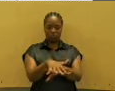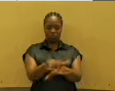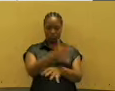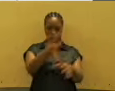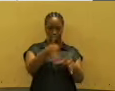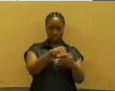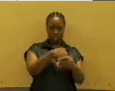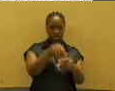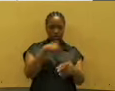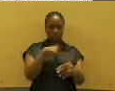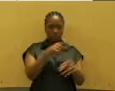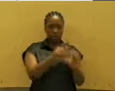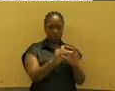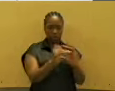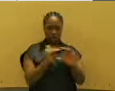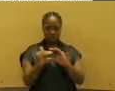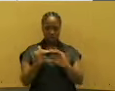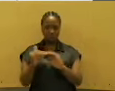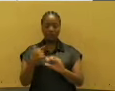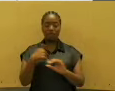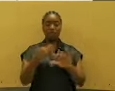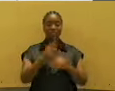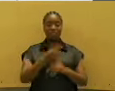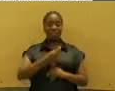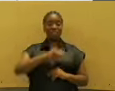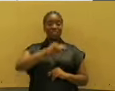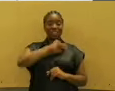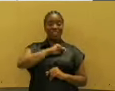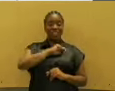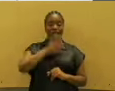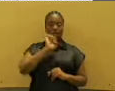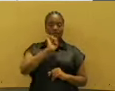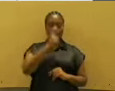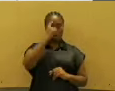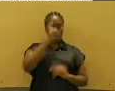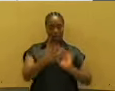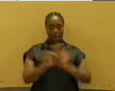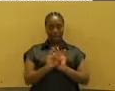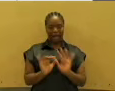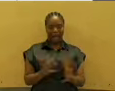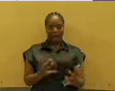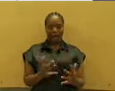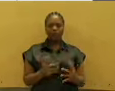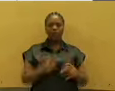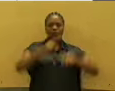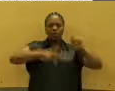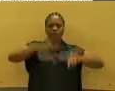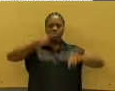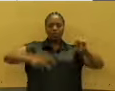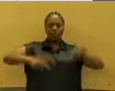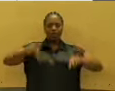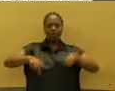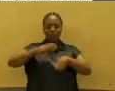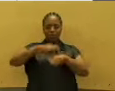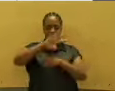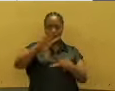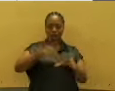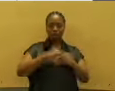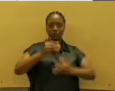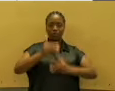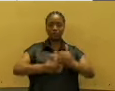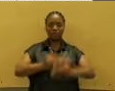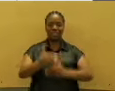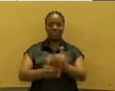responses to transgender people as well as people that identify across the gender spectrum need to cater to and include them in the processes that